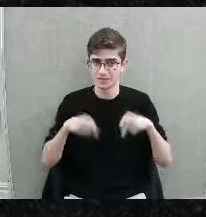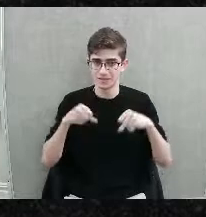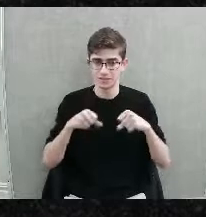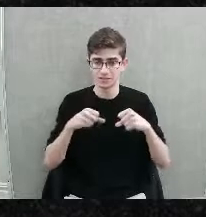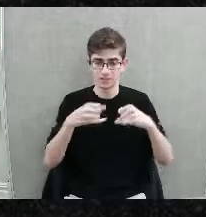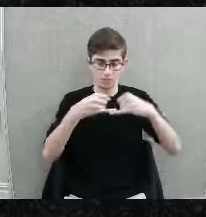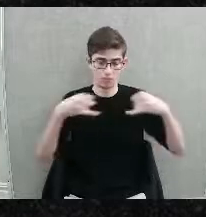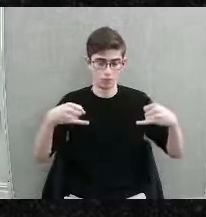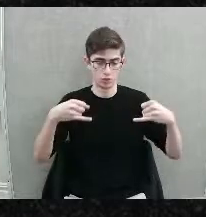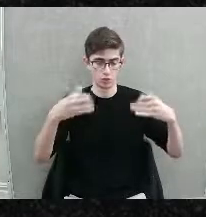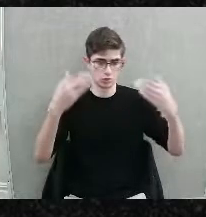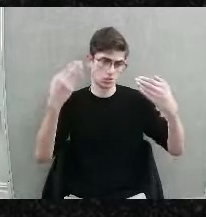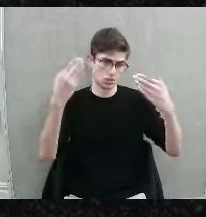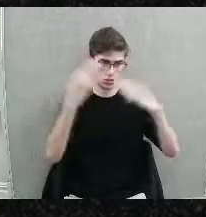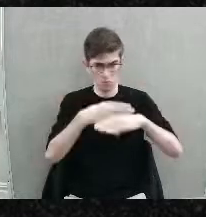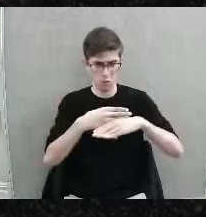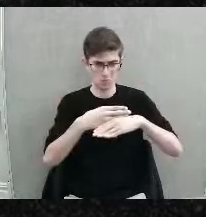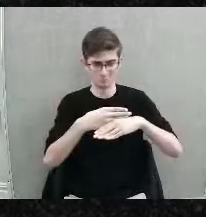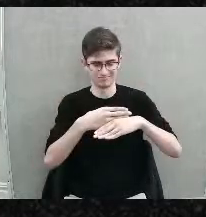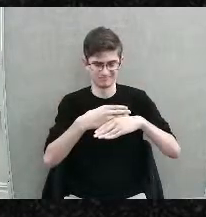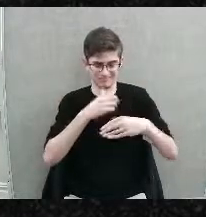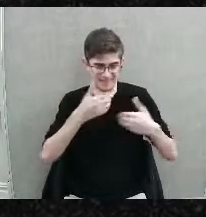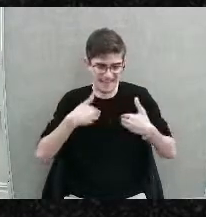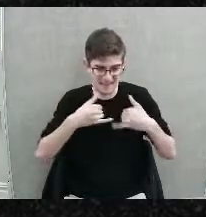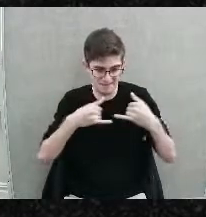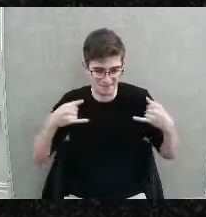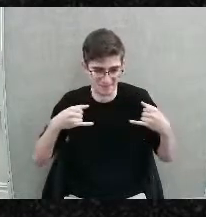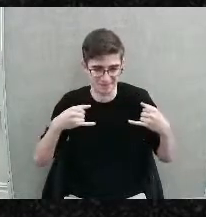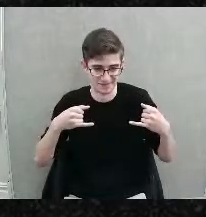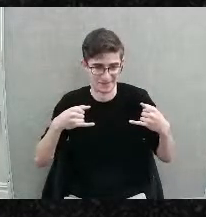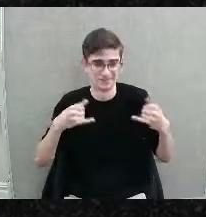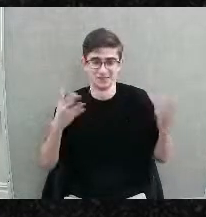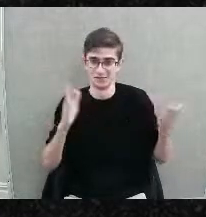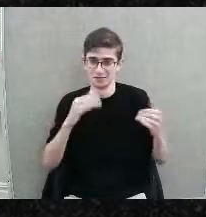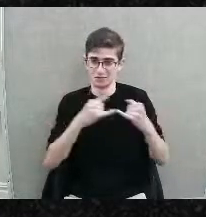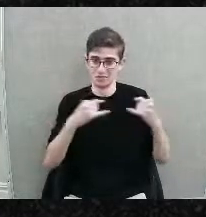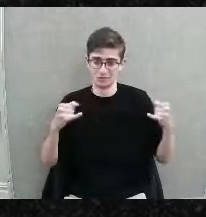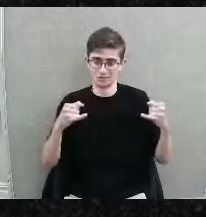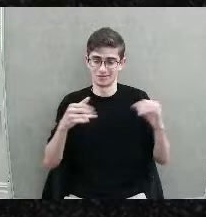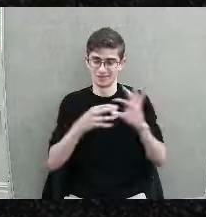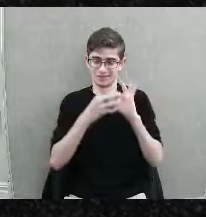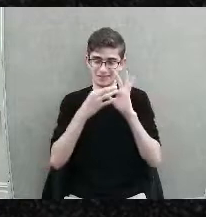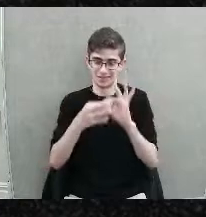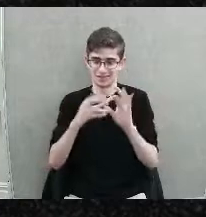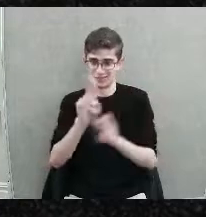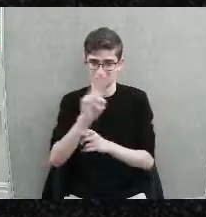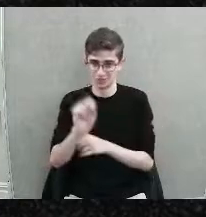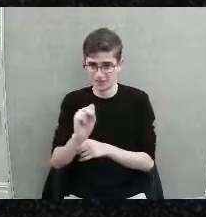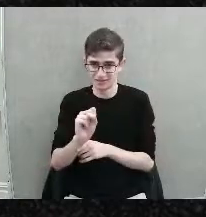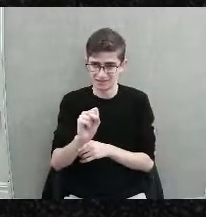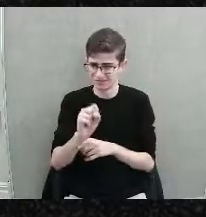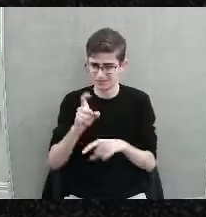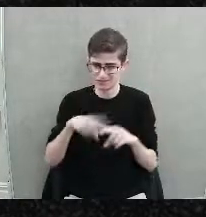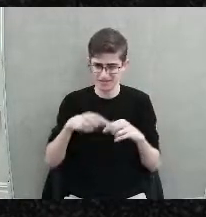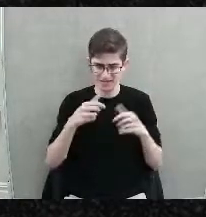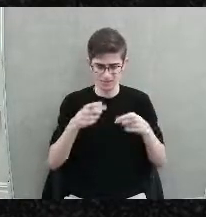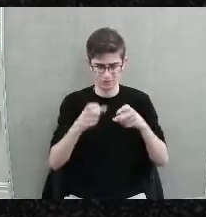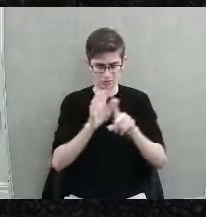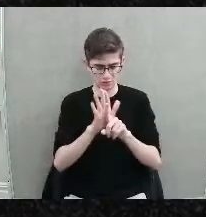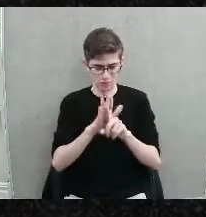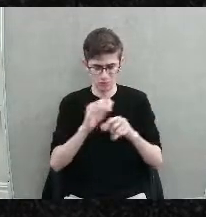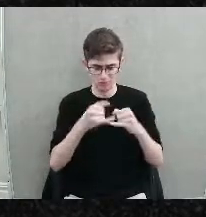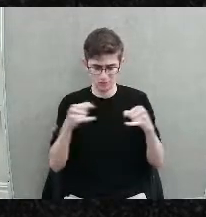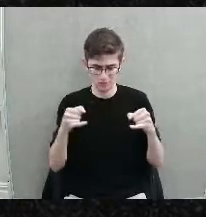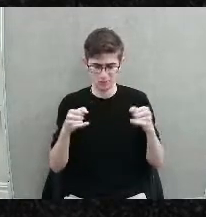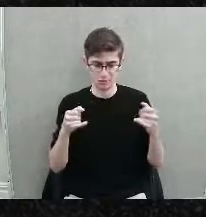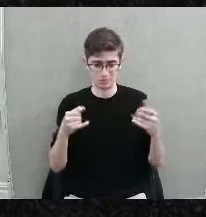are none, right? What does it mean to be a possession and to have your borders extend to the mainland U.S., right? So as spikes would happen, there was